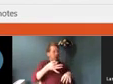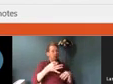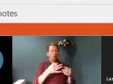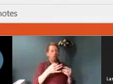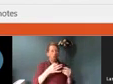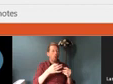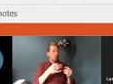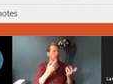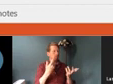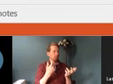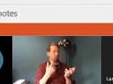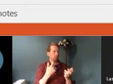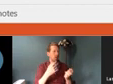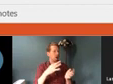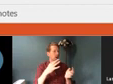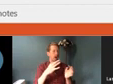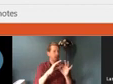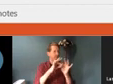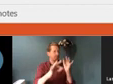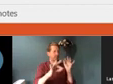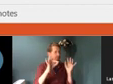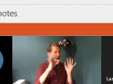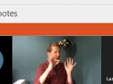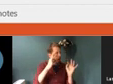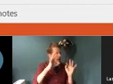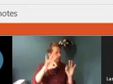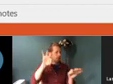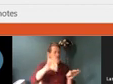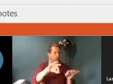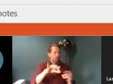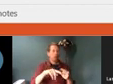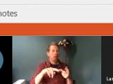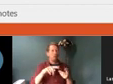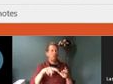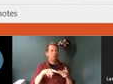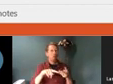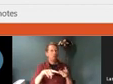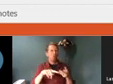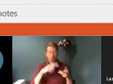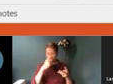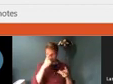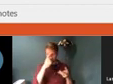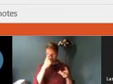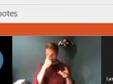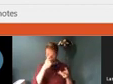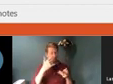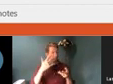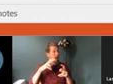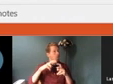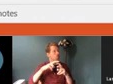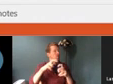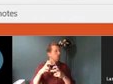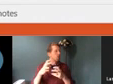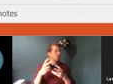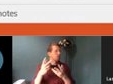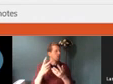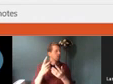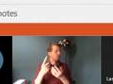a buccal swab from a reference sample, or it could be even non-forensic, it could be just research material,